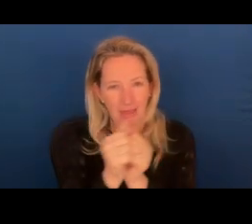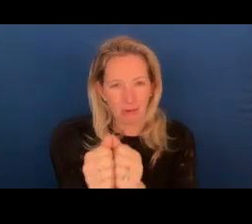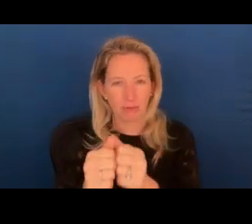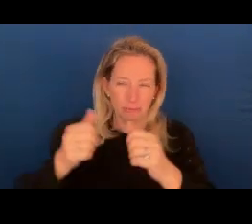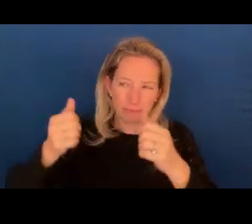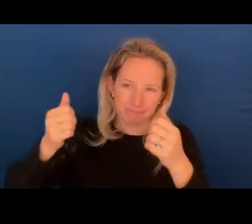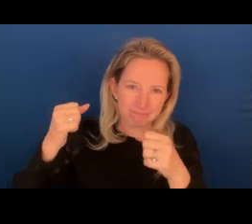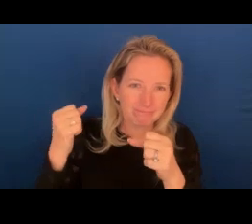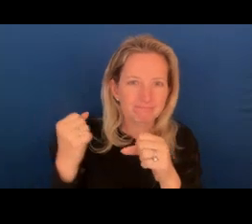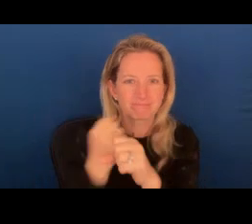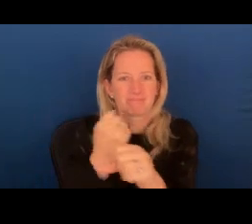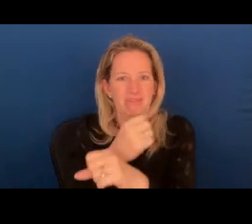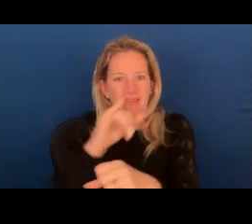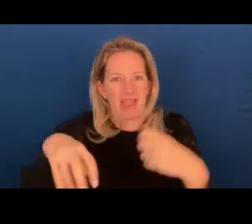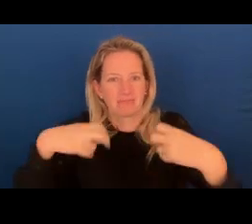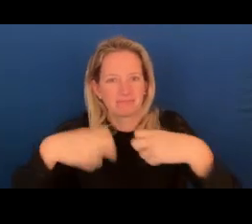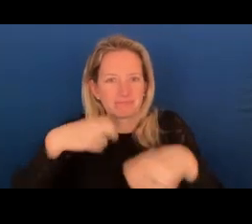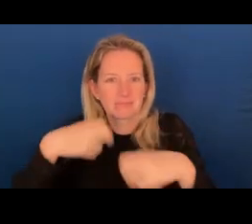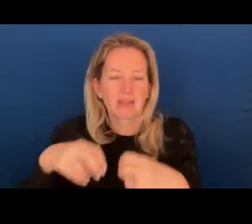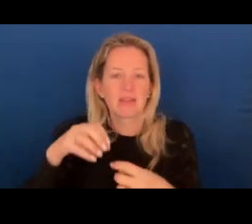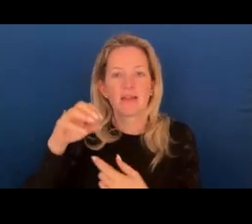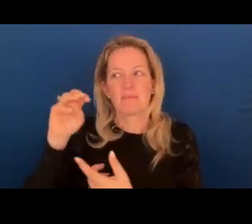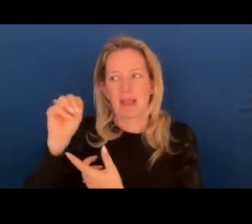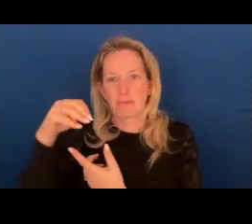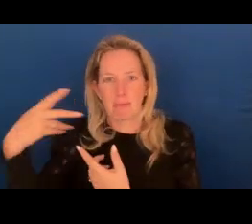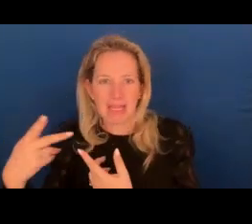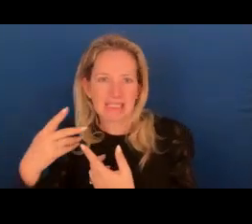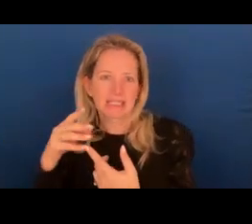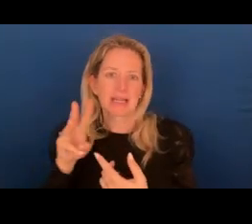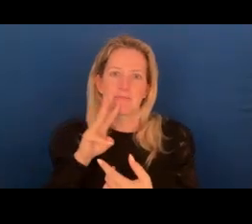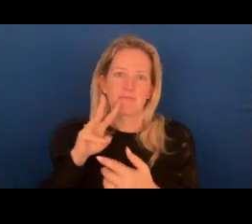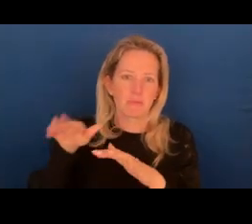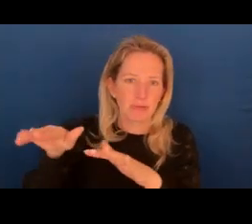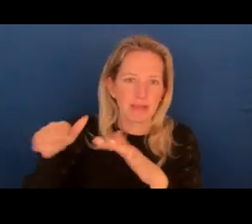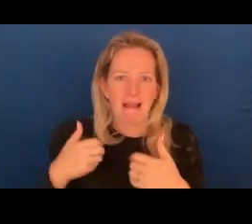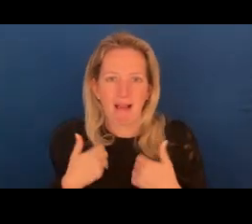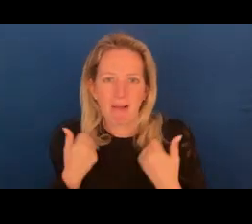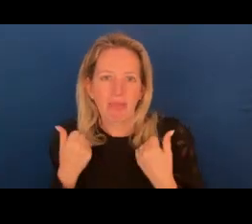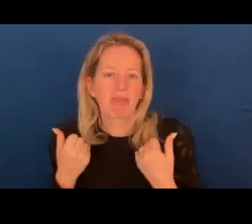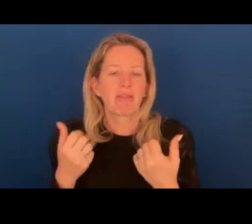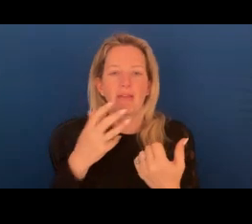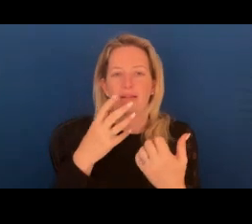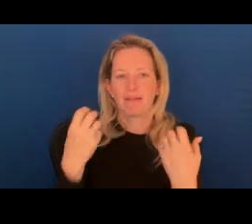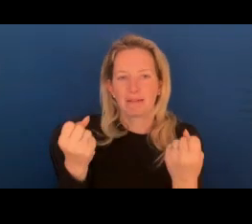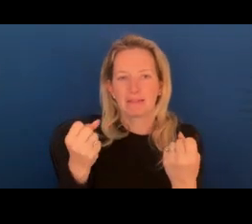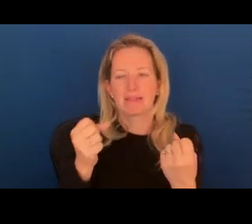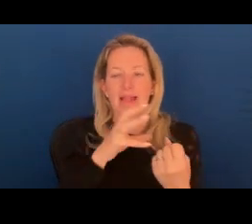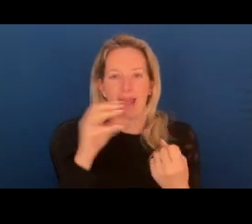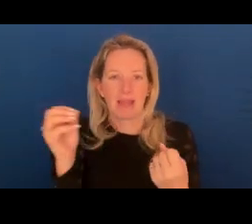issues related to microplastics and marine health in the city after this program is completed. Next slide, please.